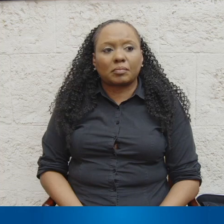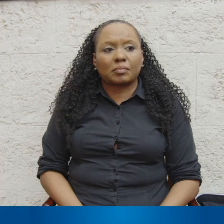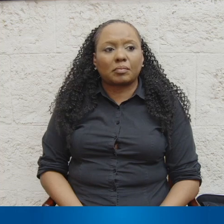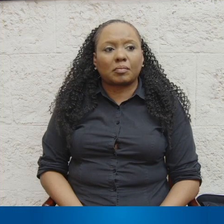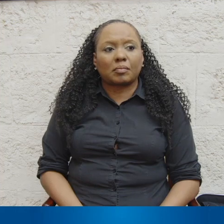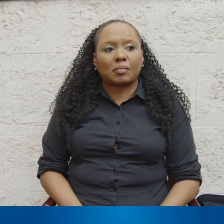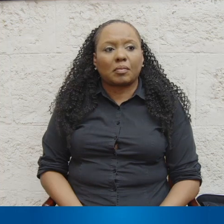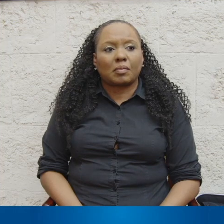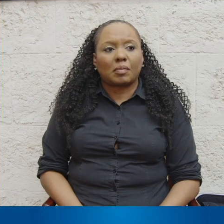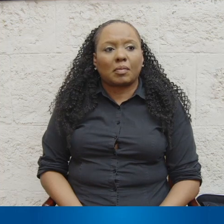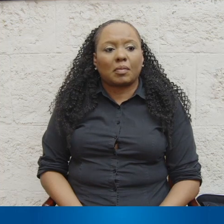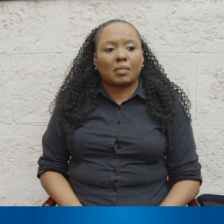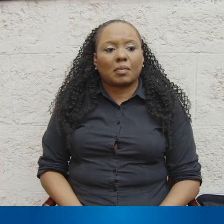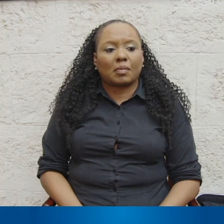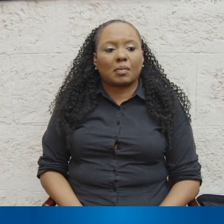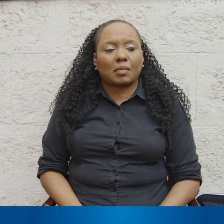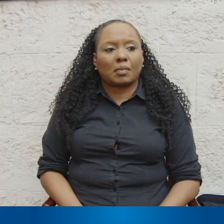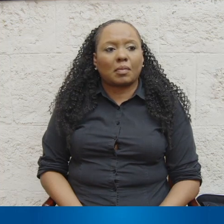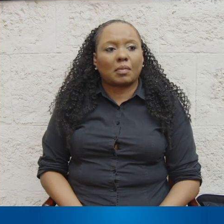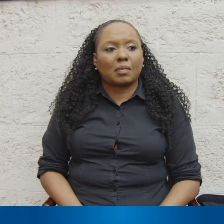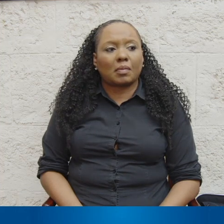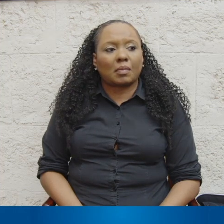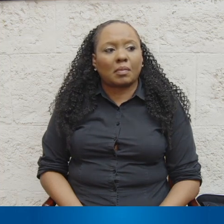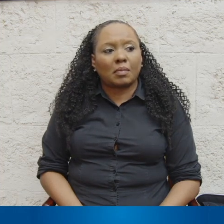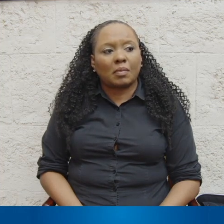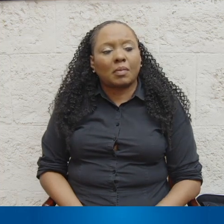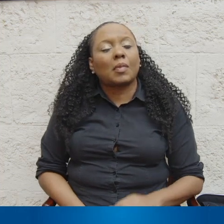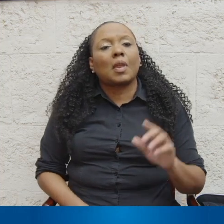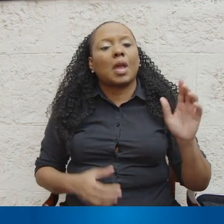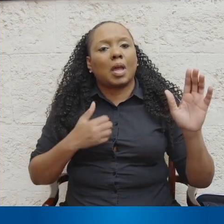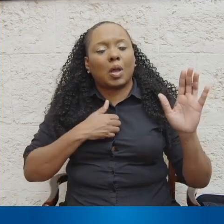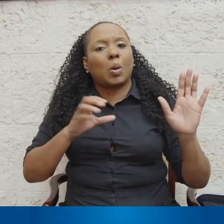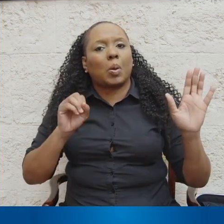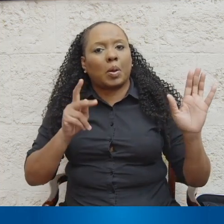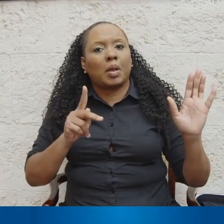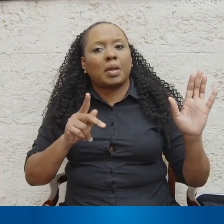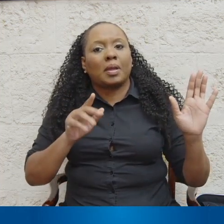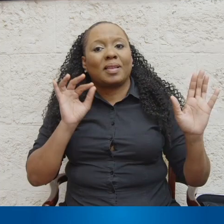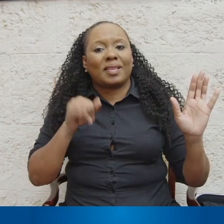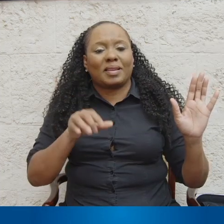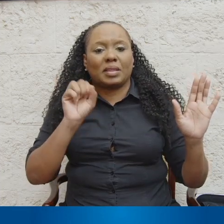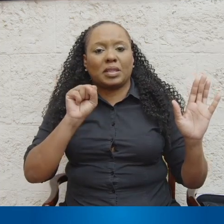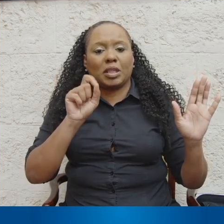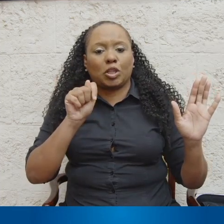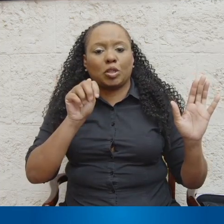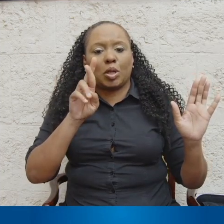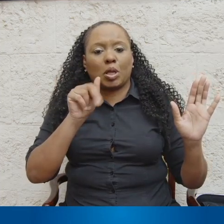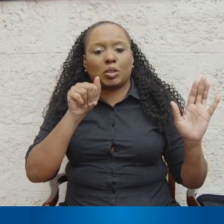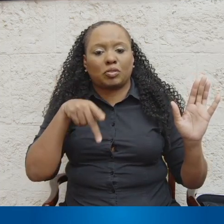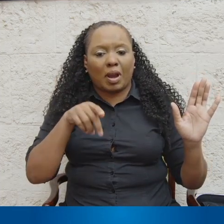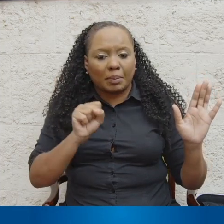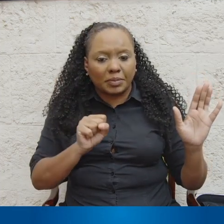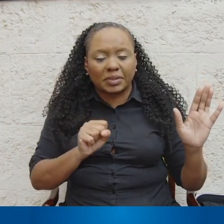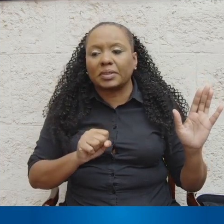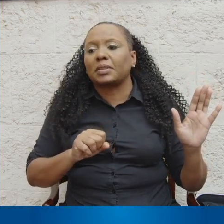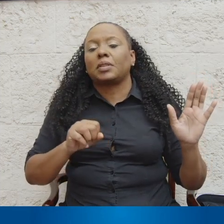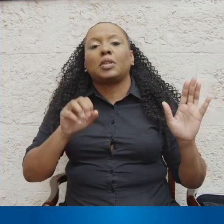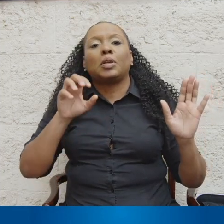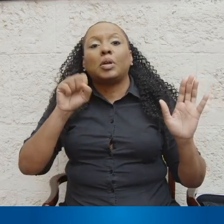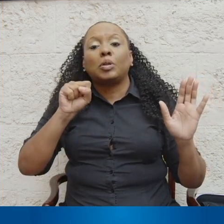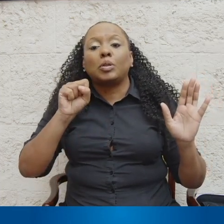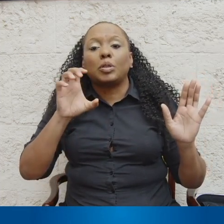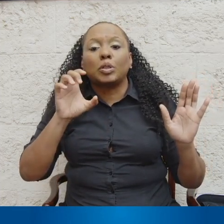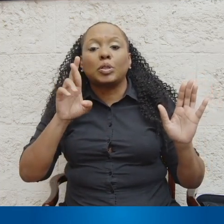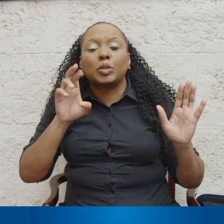Yes, the Minister. And that doesn't only include the straps, sorry. That includes the straps, the screws, and the ties. Because